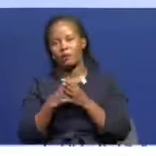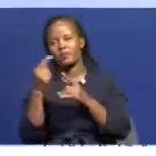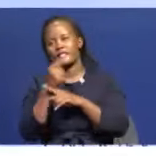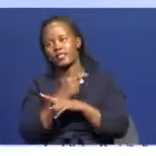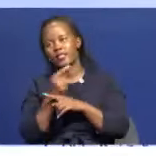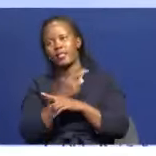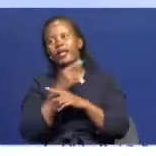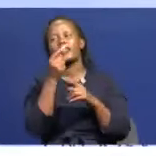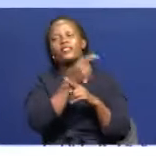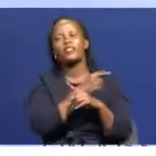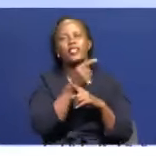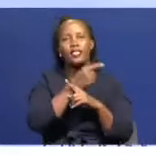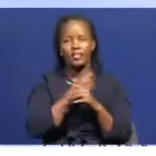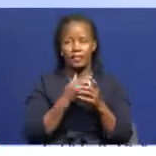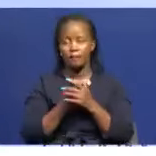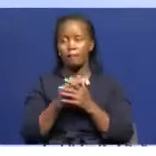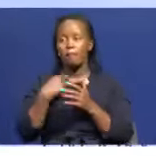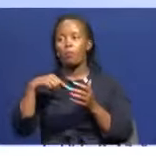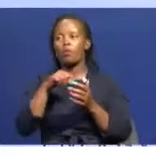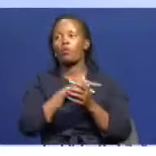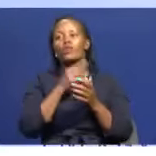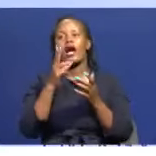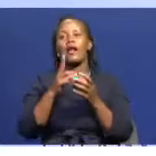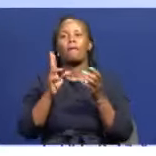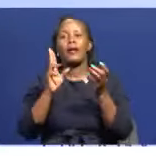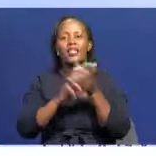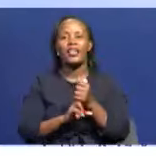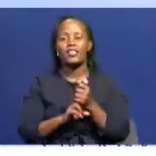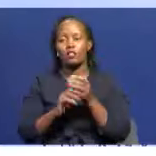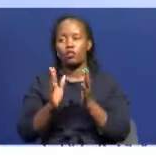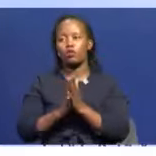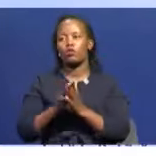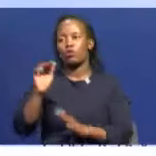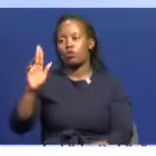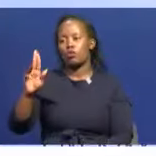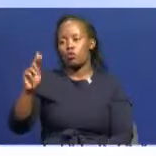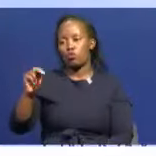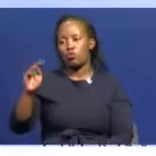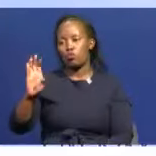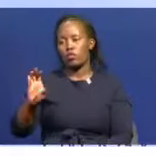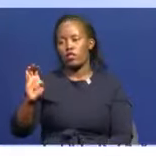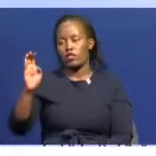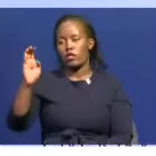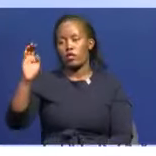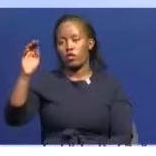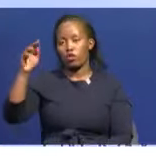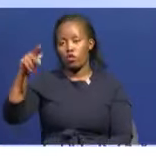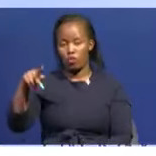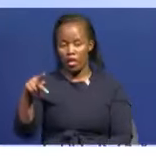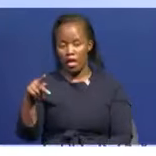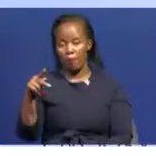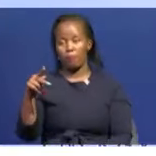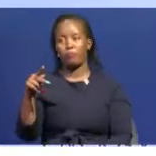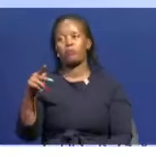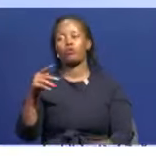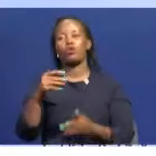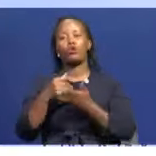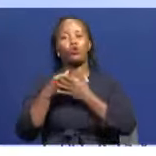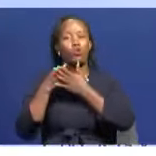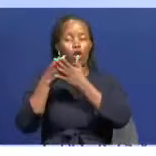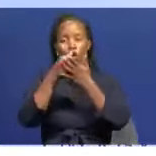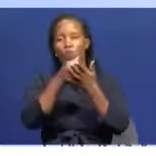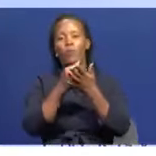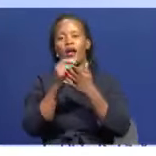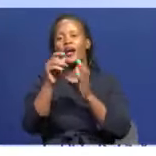are collaborating at the international level with UNEP, the United Nations Environmental Programme, to help other